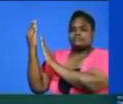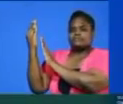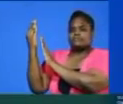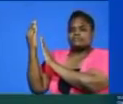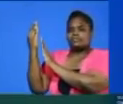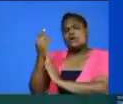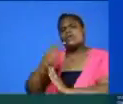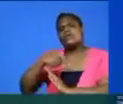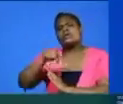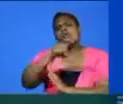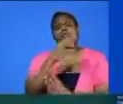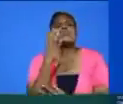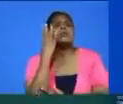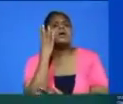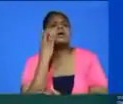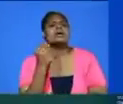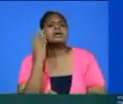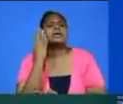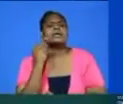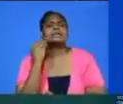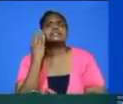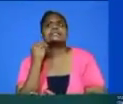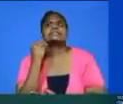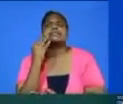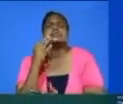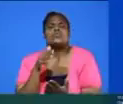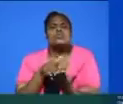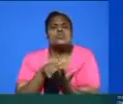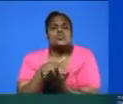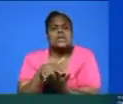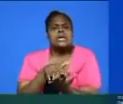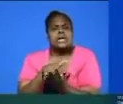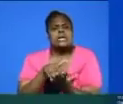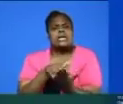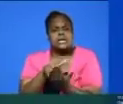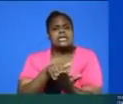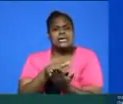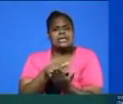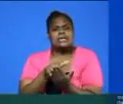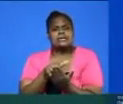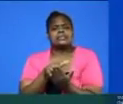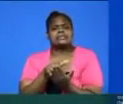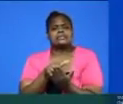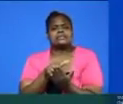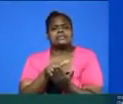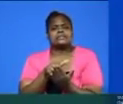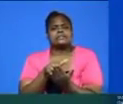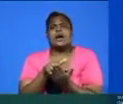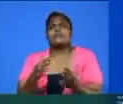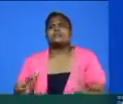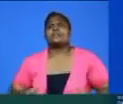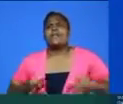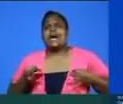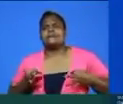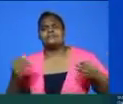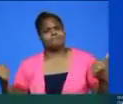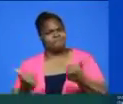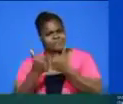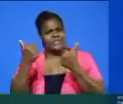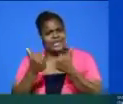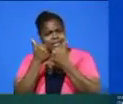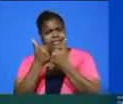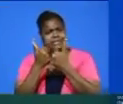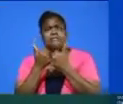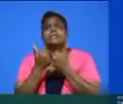When you are faced with the frailty of human perplexity that has